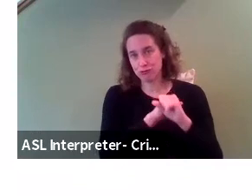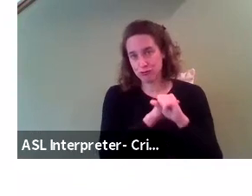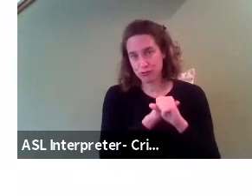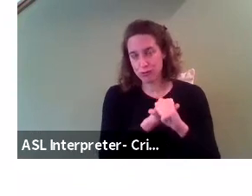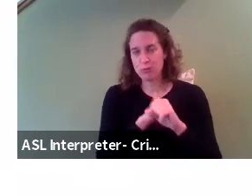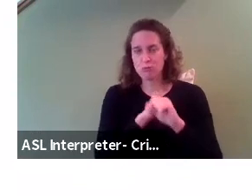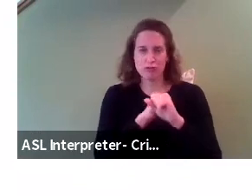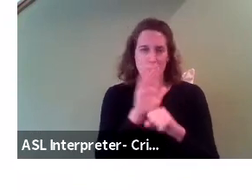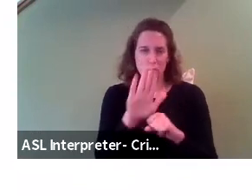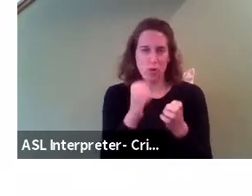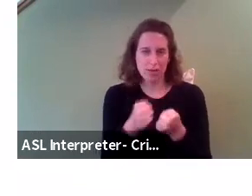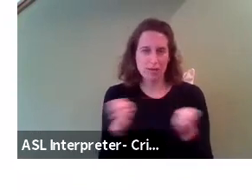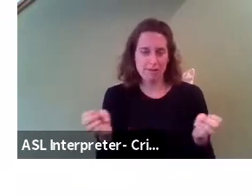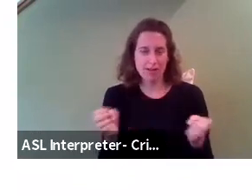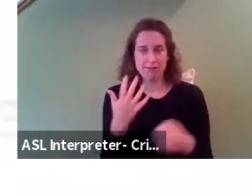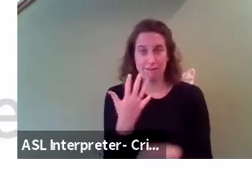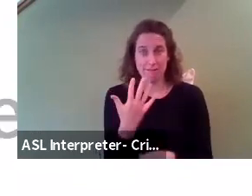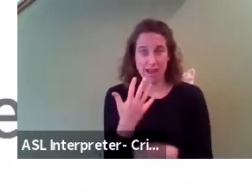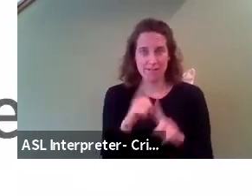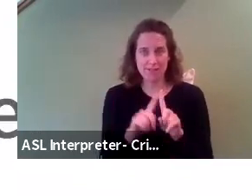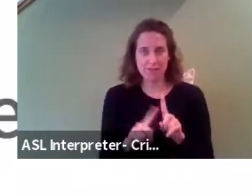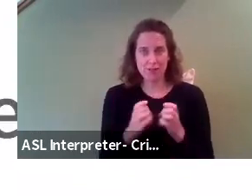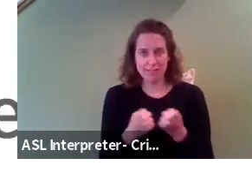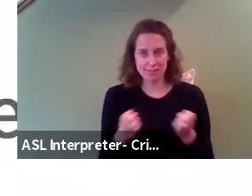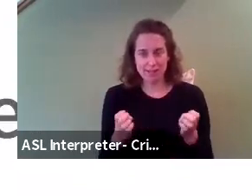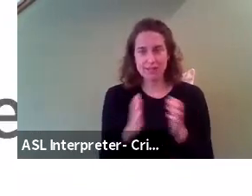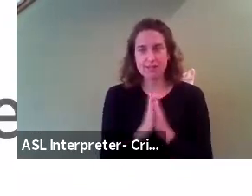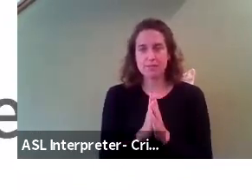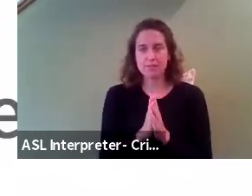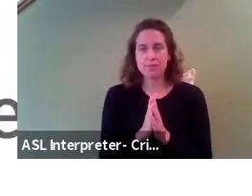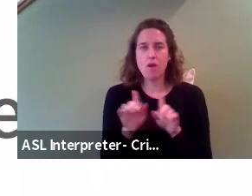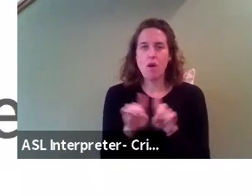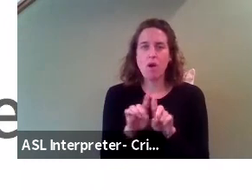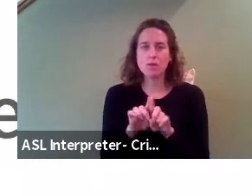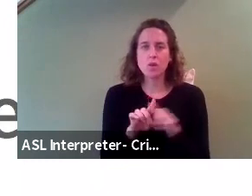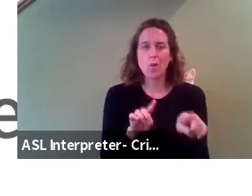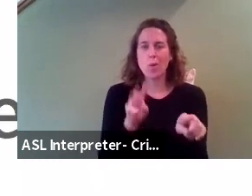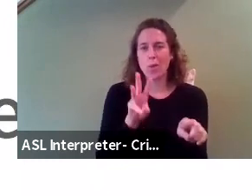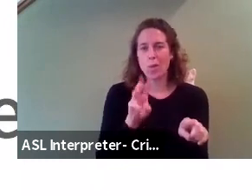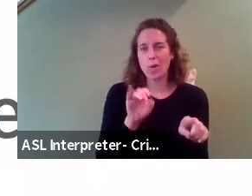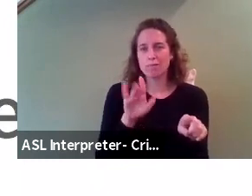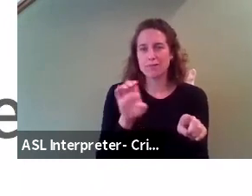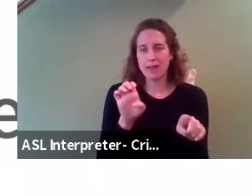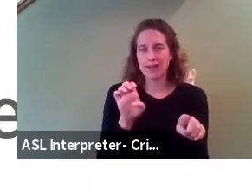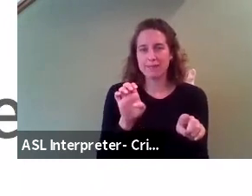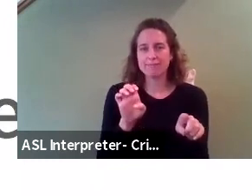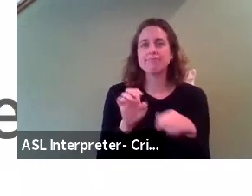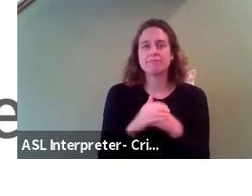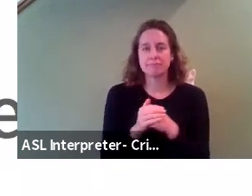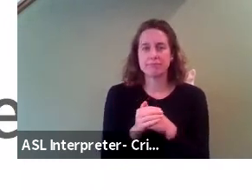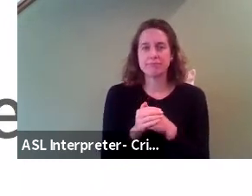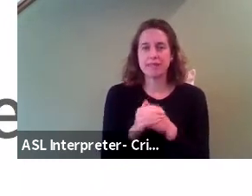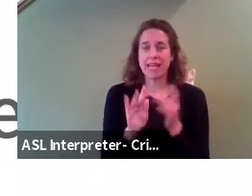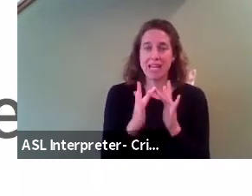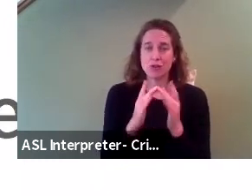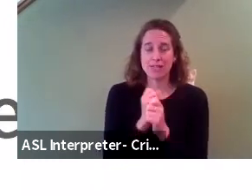home. And I'd also want to point you to our website, internetsafety.trendmicro.com, where